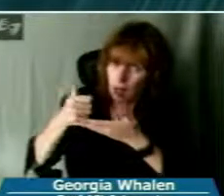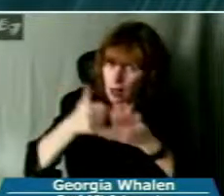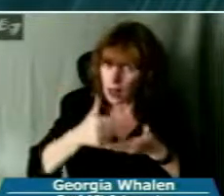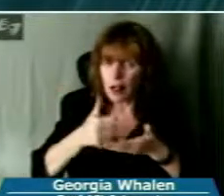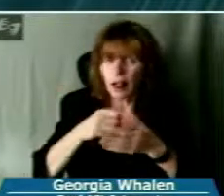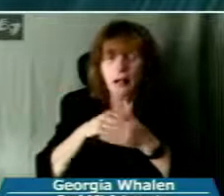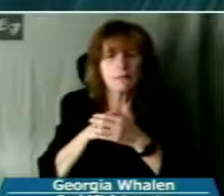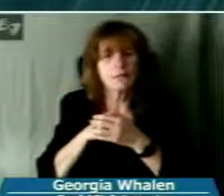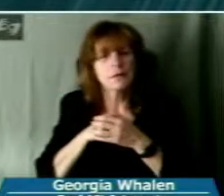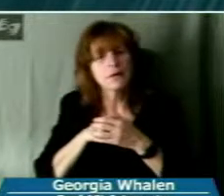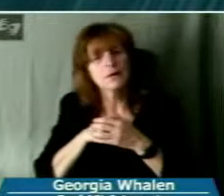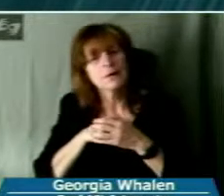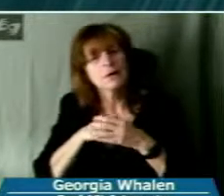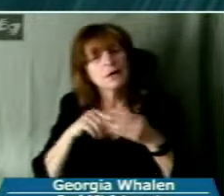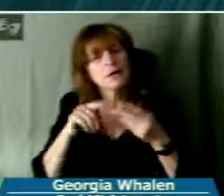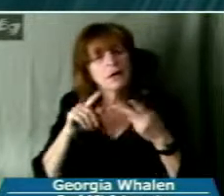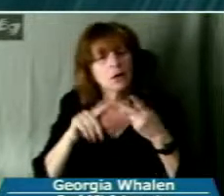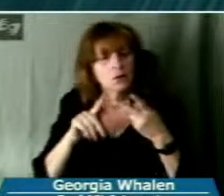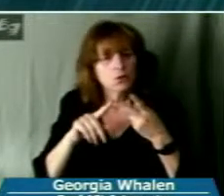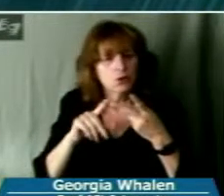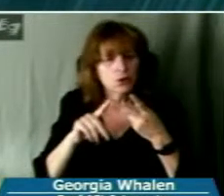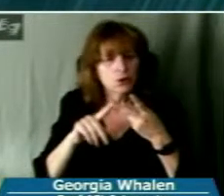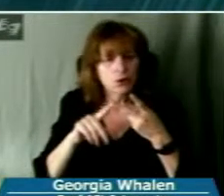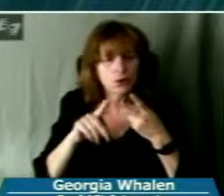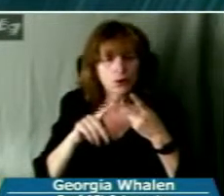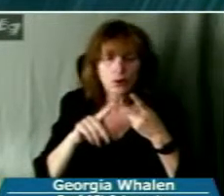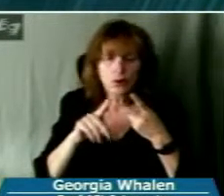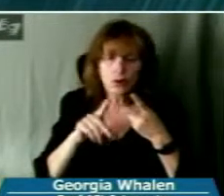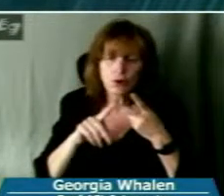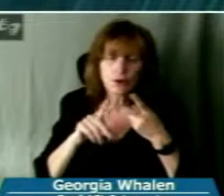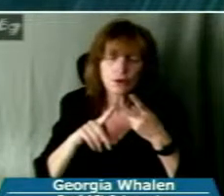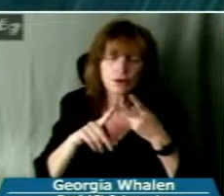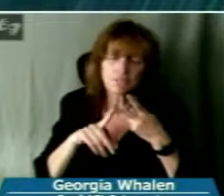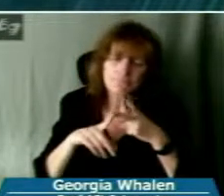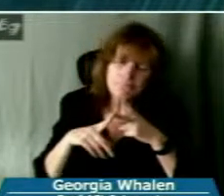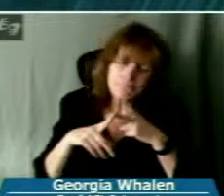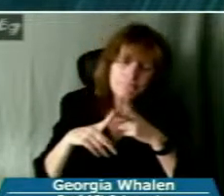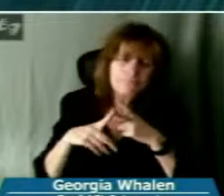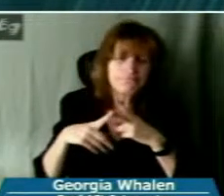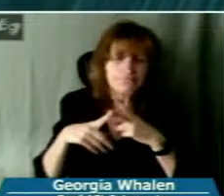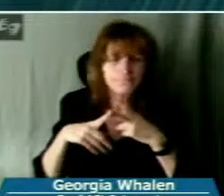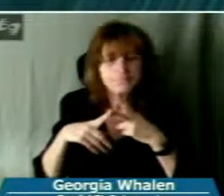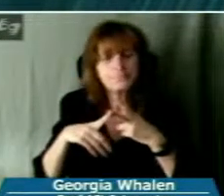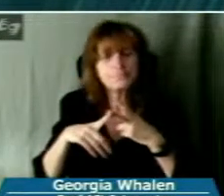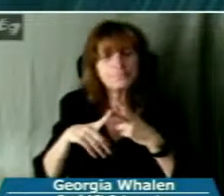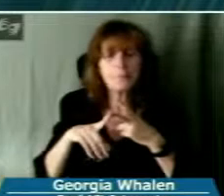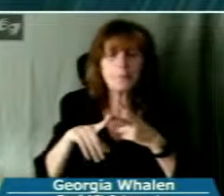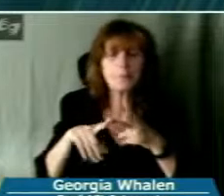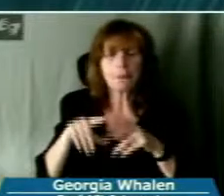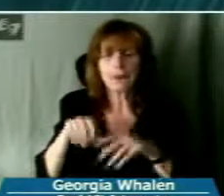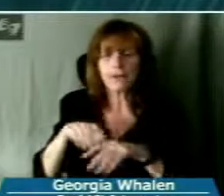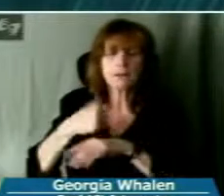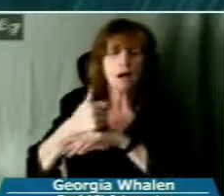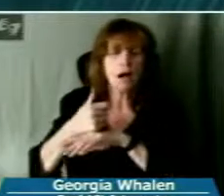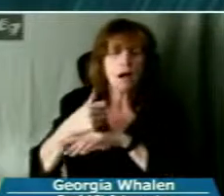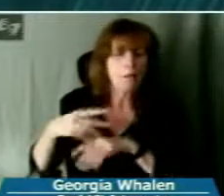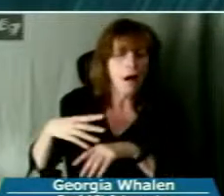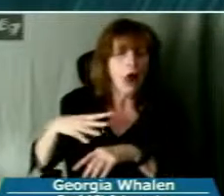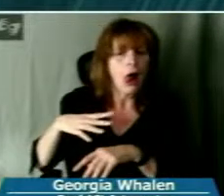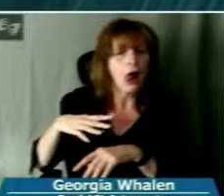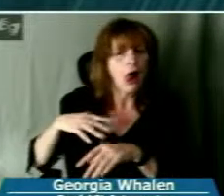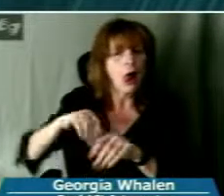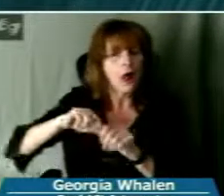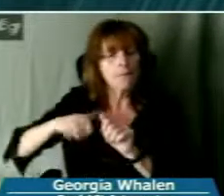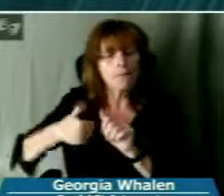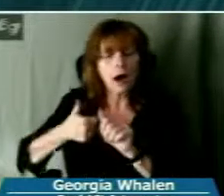Working at getting an alternative healthcare facility. So, you know,